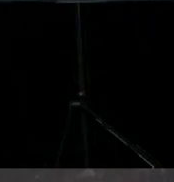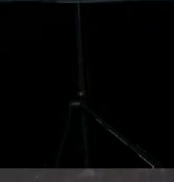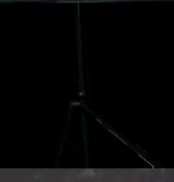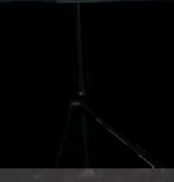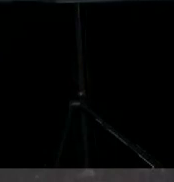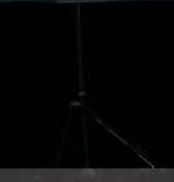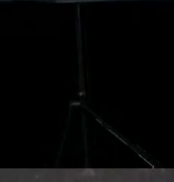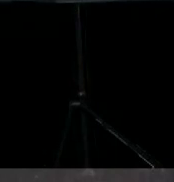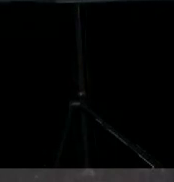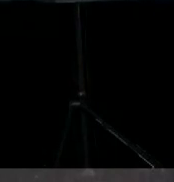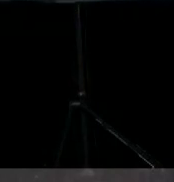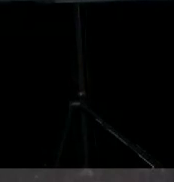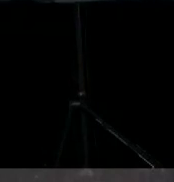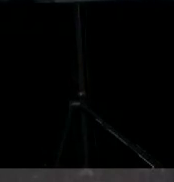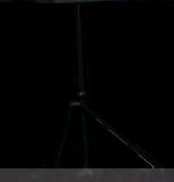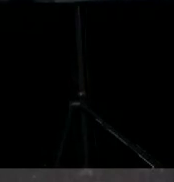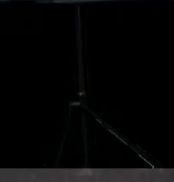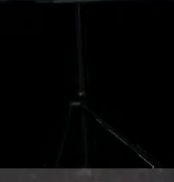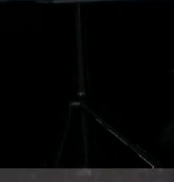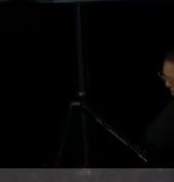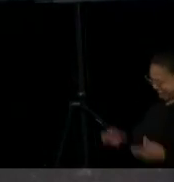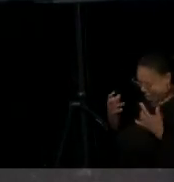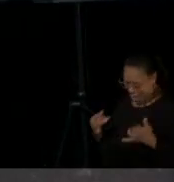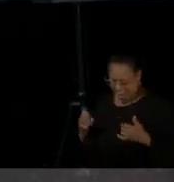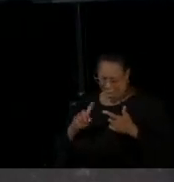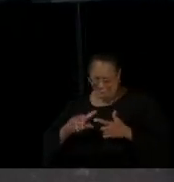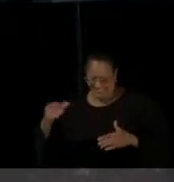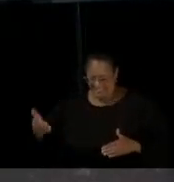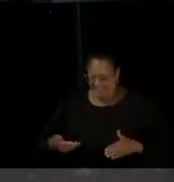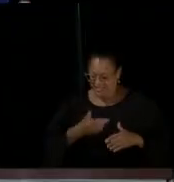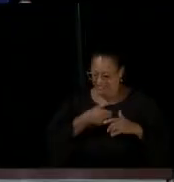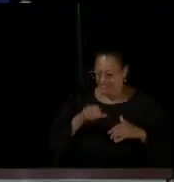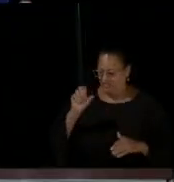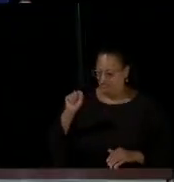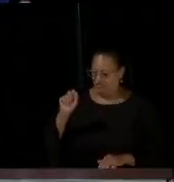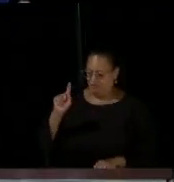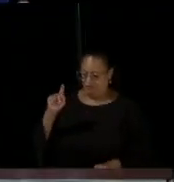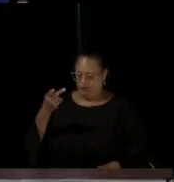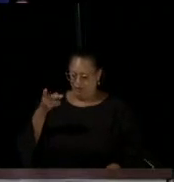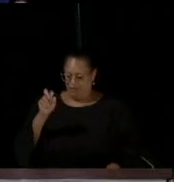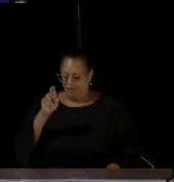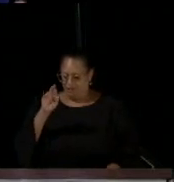Now please welcome Shrieker Bala to the stage for the keynote speech.